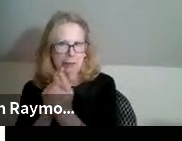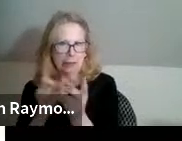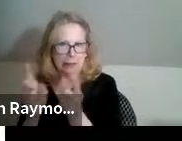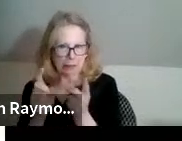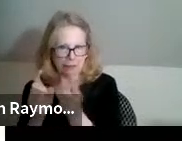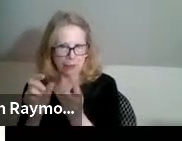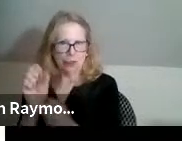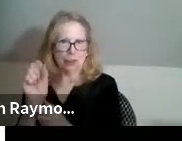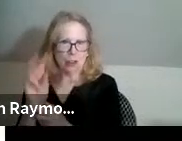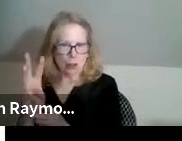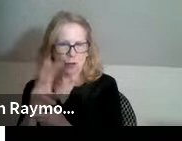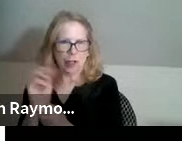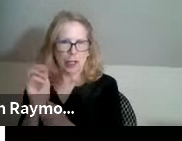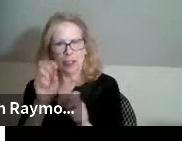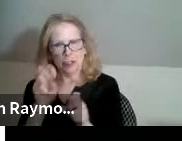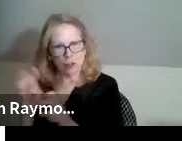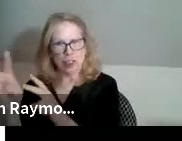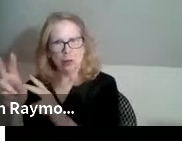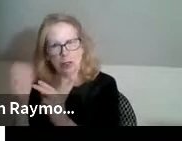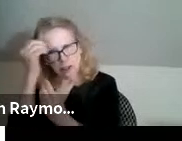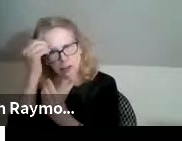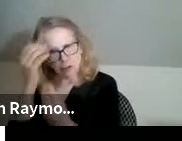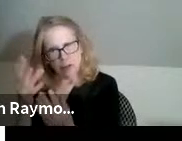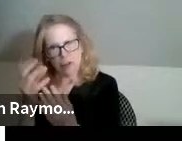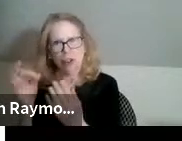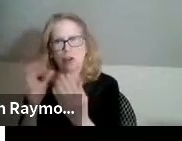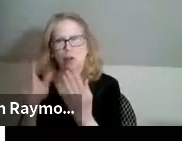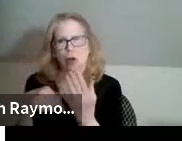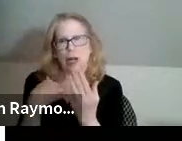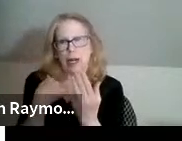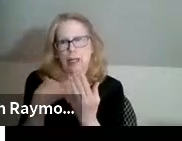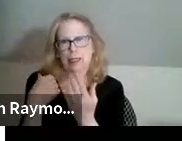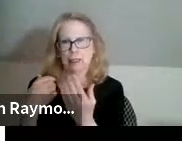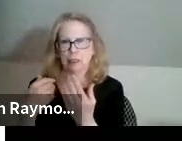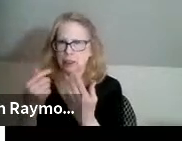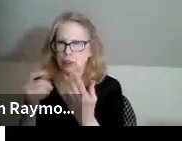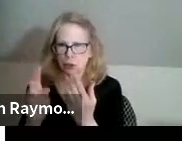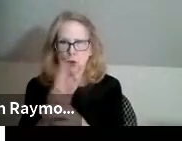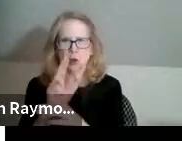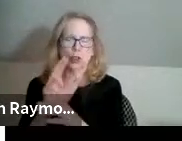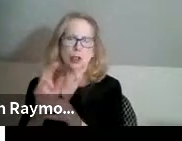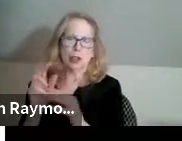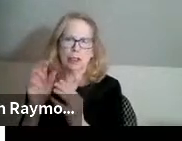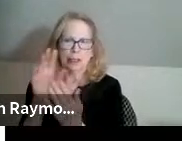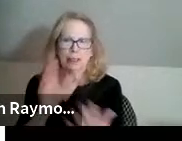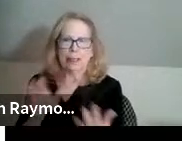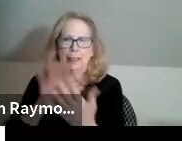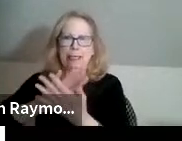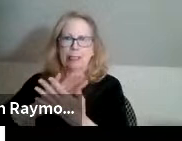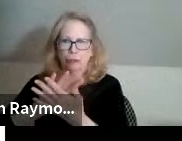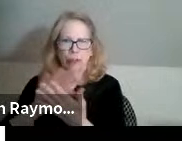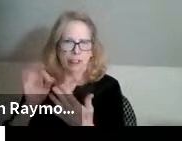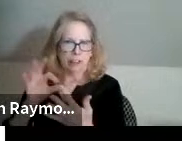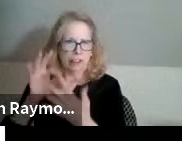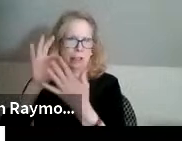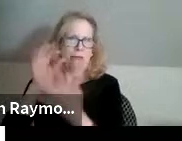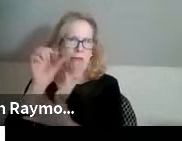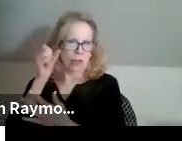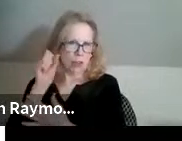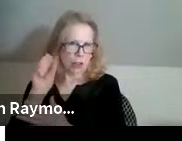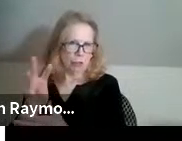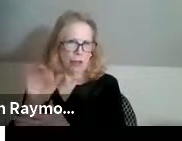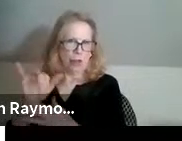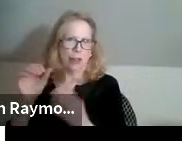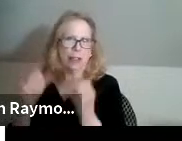of software and transmits information or has a user interface. And there is an exception for software that is